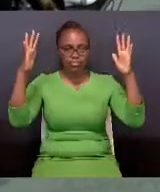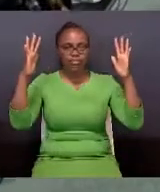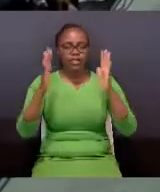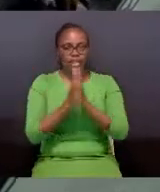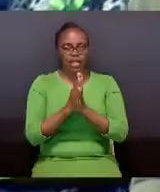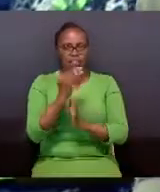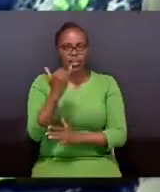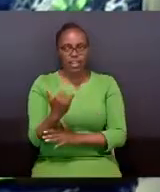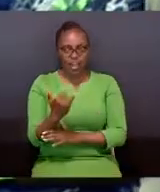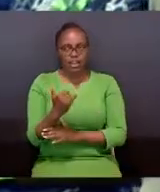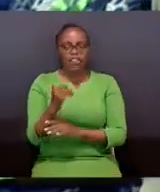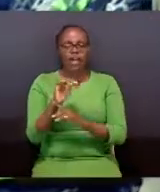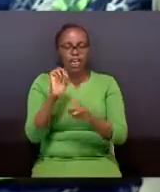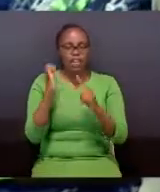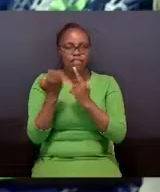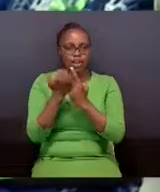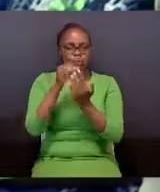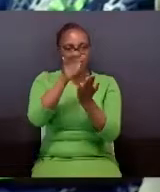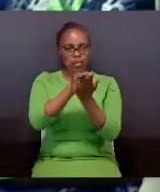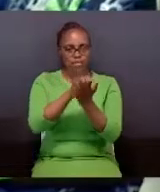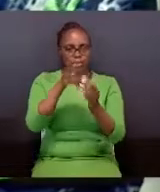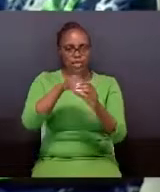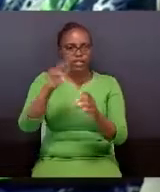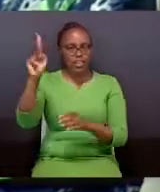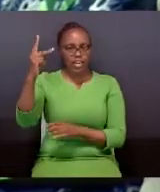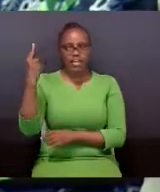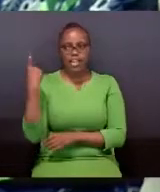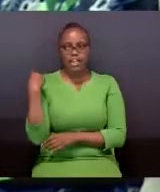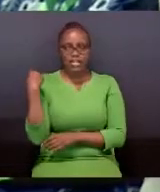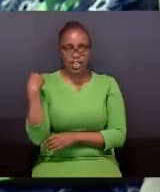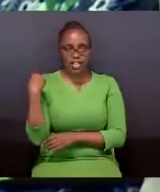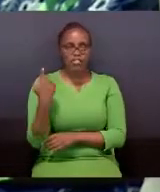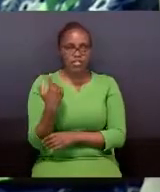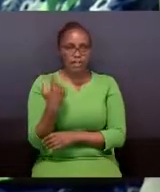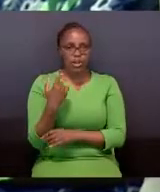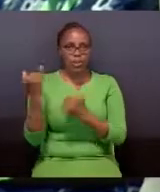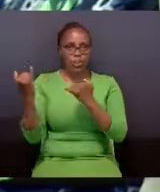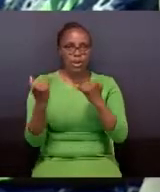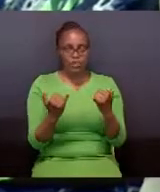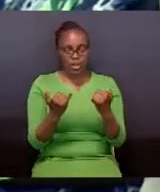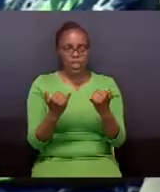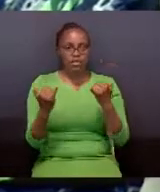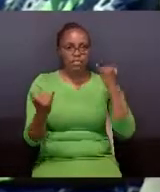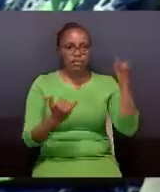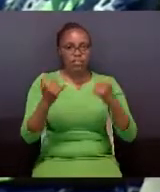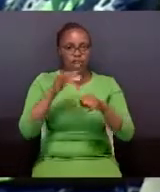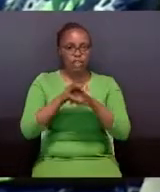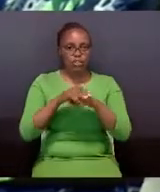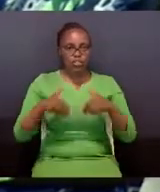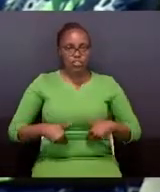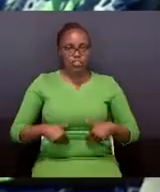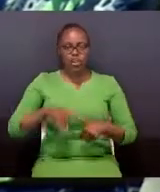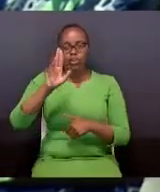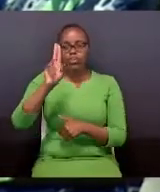And I am an environmentalist from Kenya. Yesterday, we were invited, many youths were invited by the